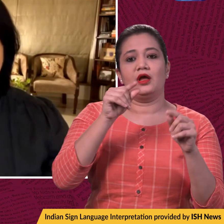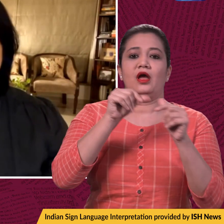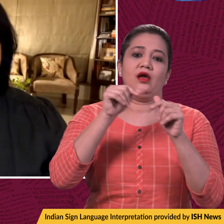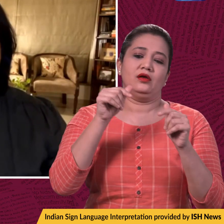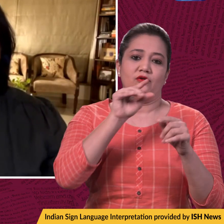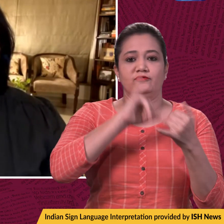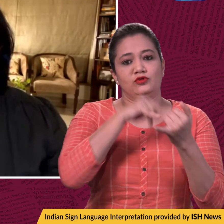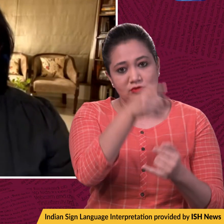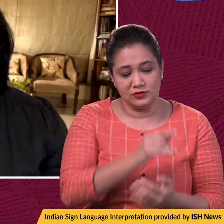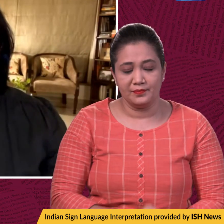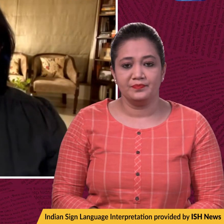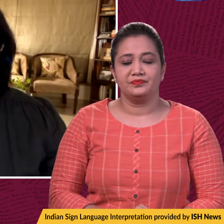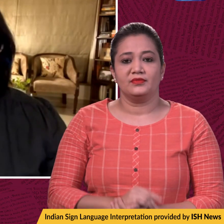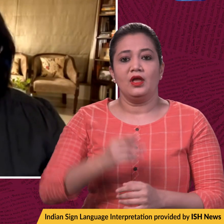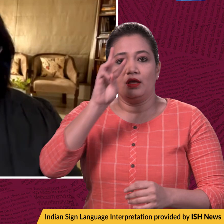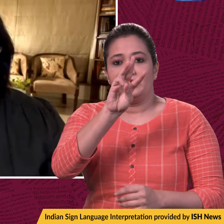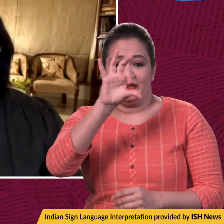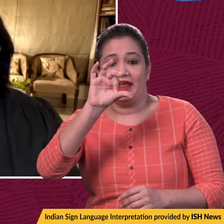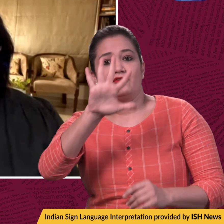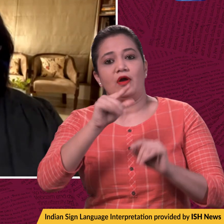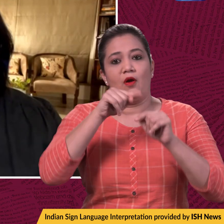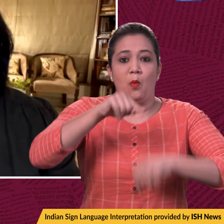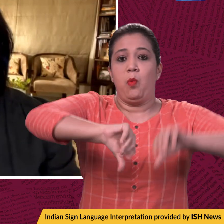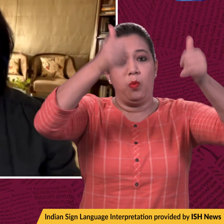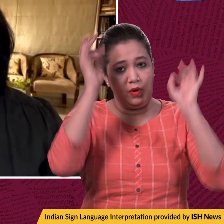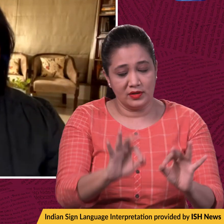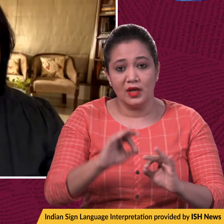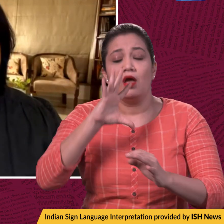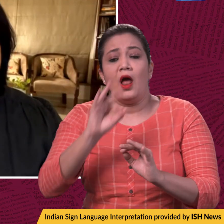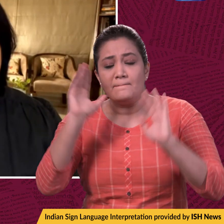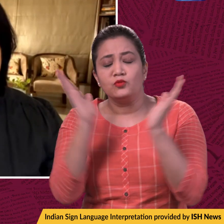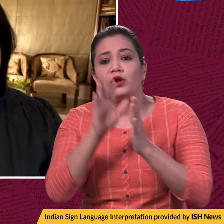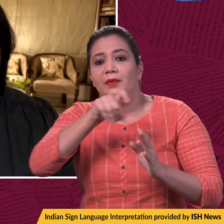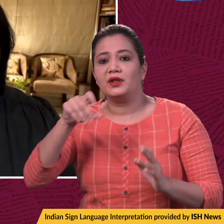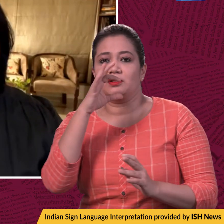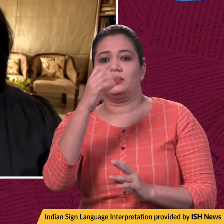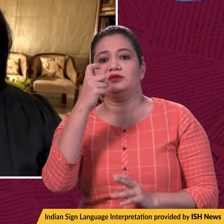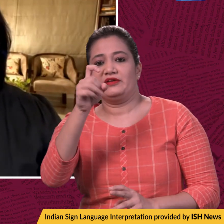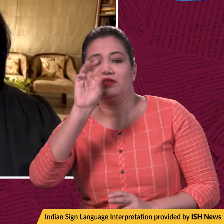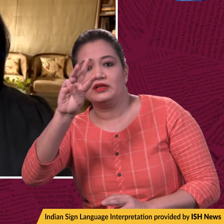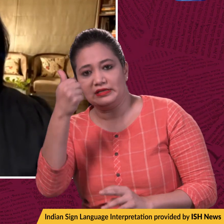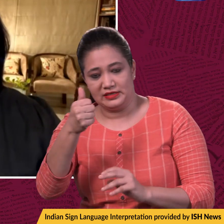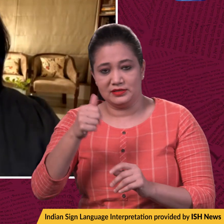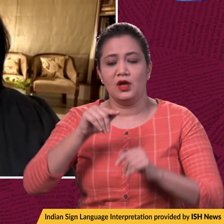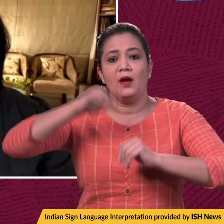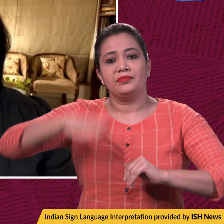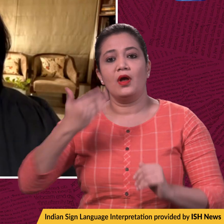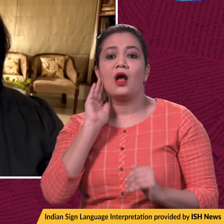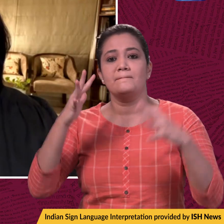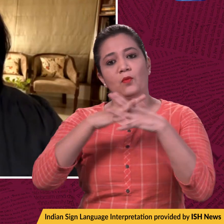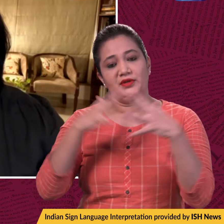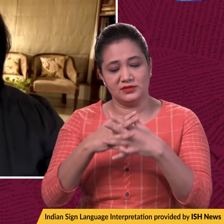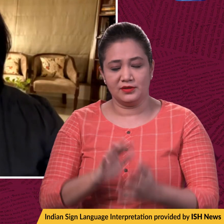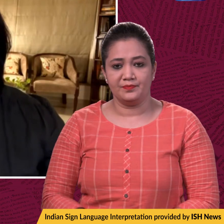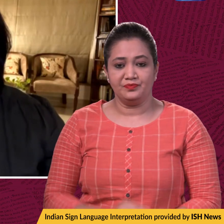He secured a majority of votes of 395 out of a total of 736 delegates in a parliamentary vote on